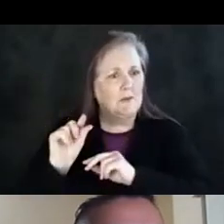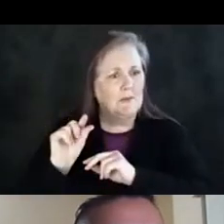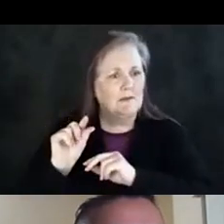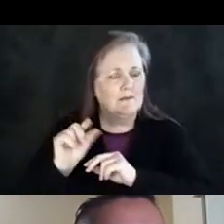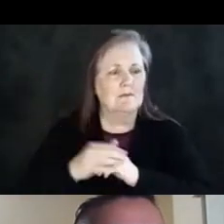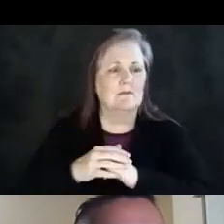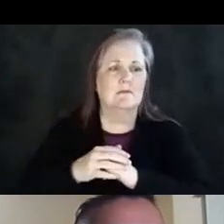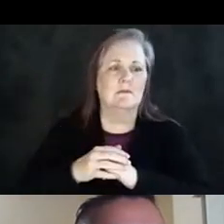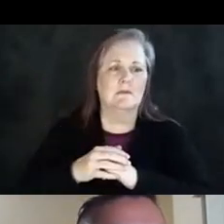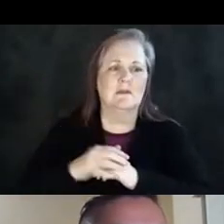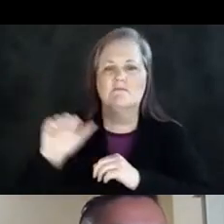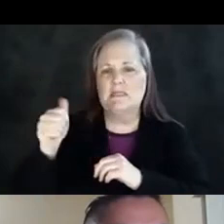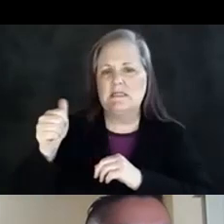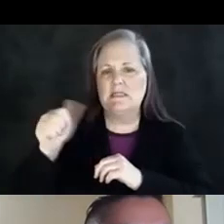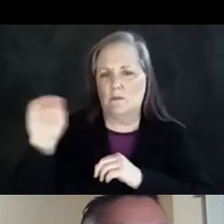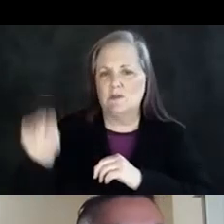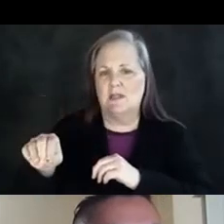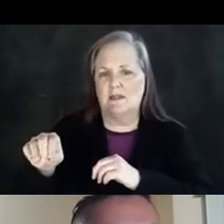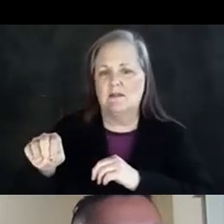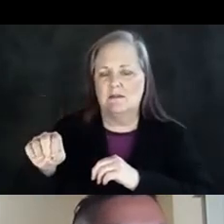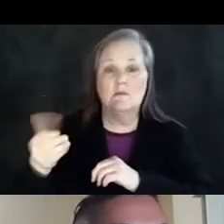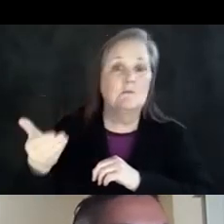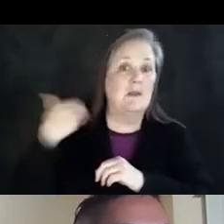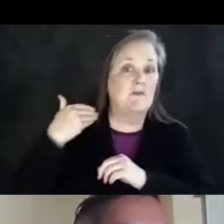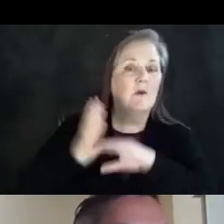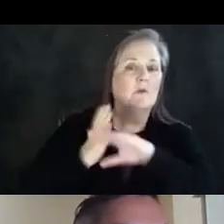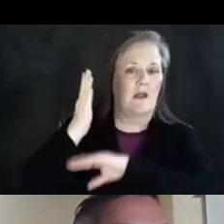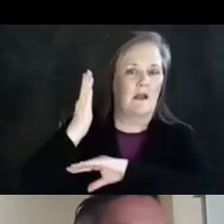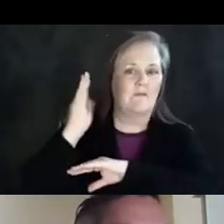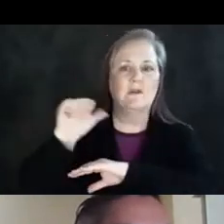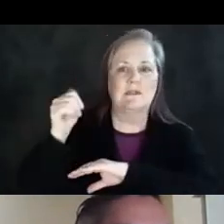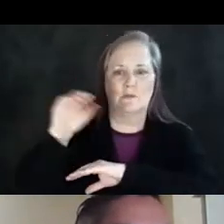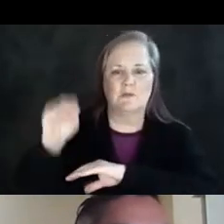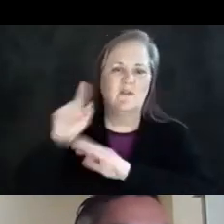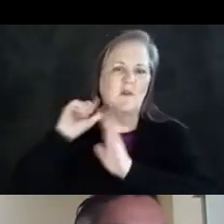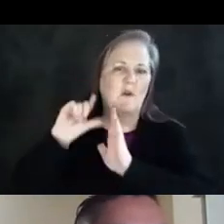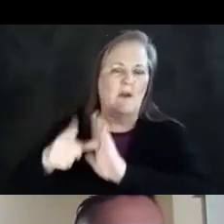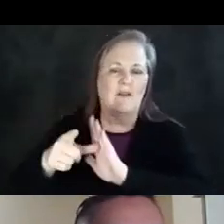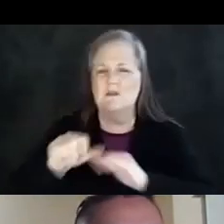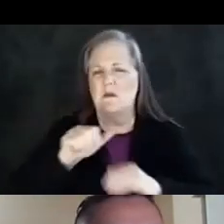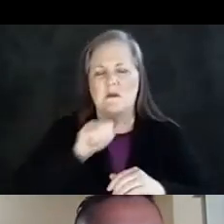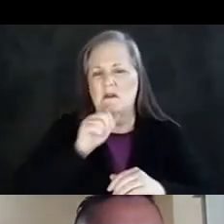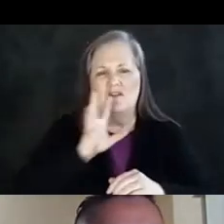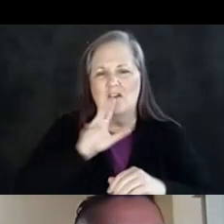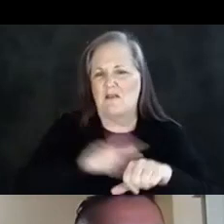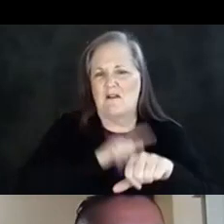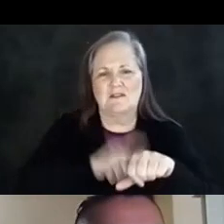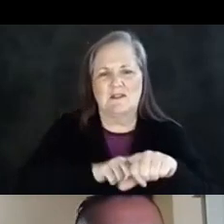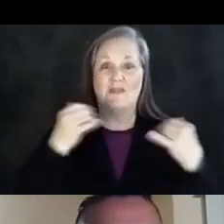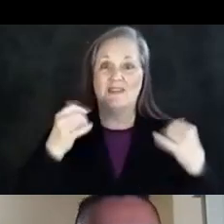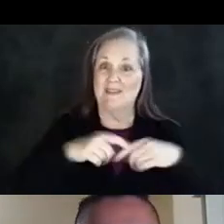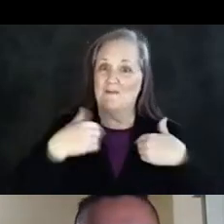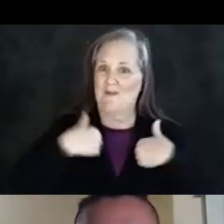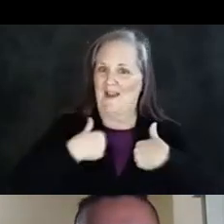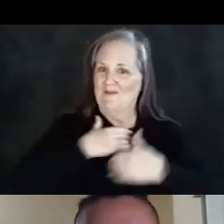to 10%. It was above 10% for a while. So I'm not going to talk for long because this time we have